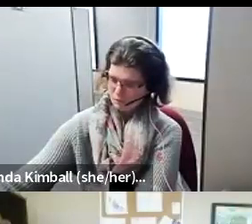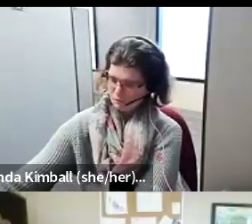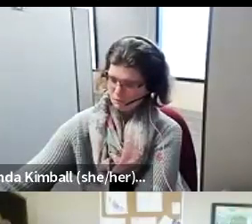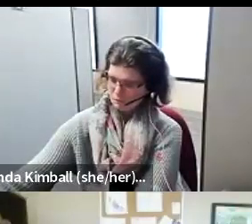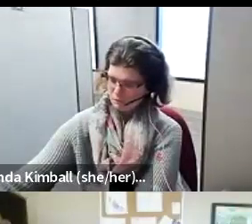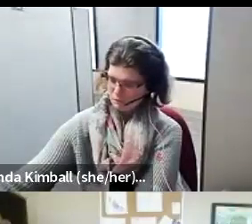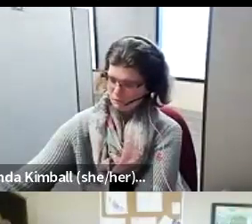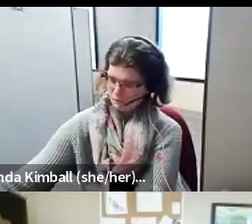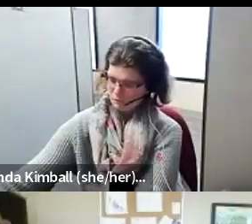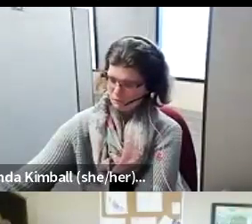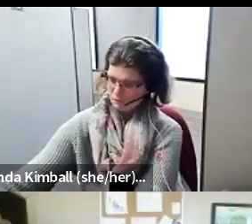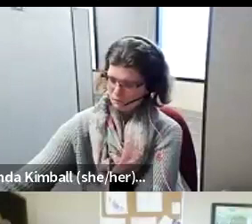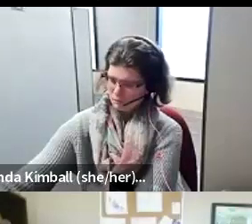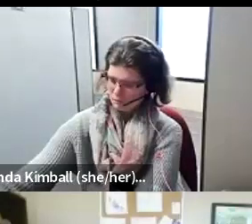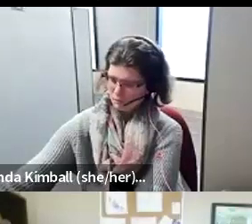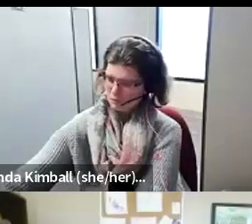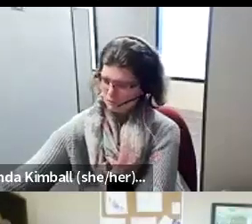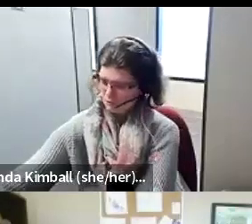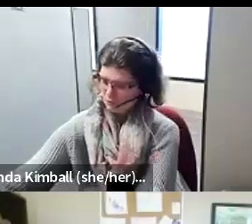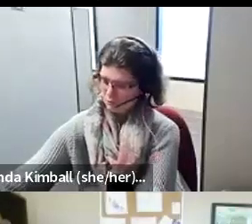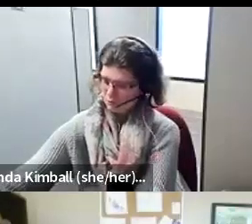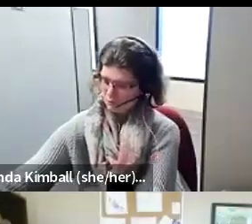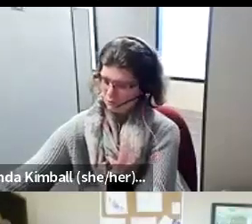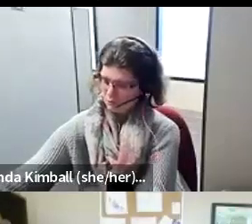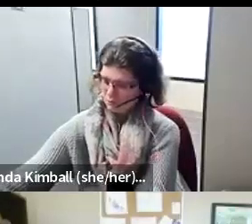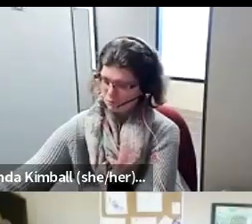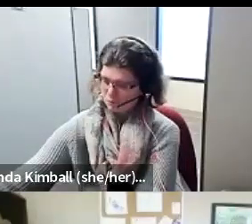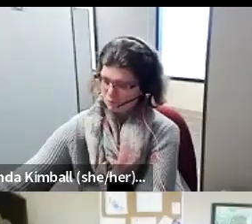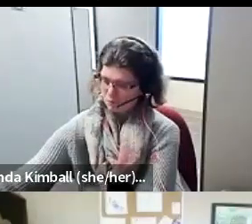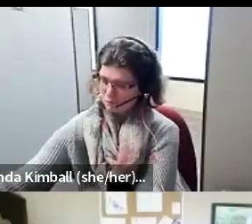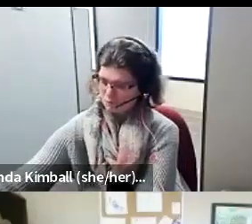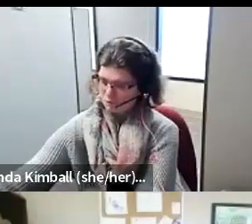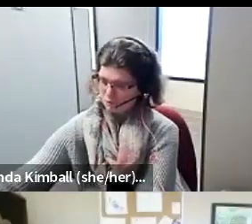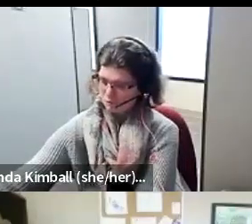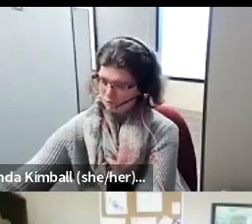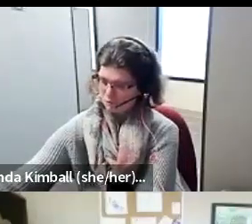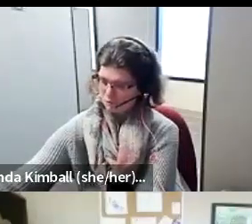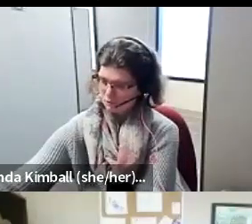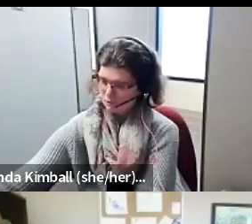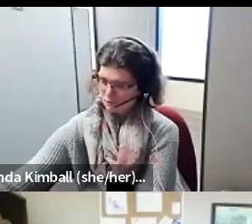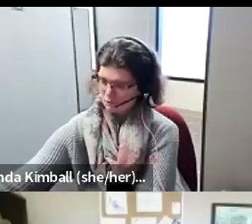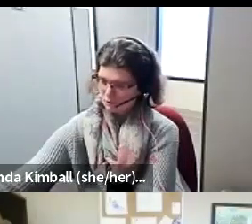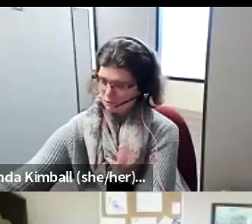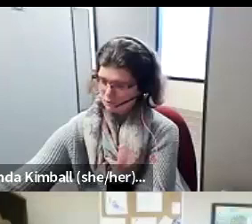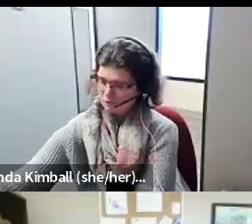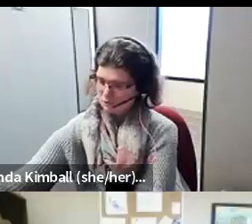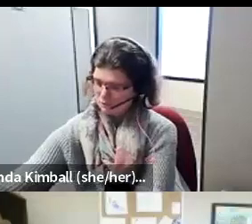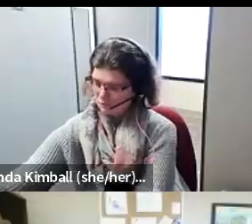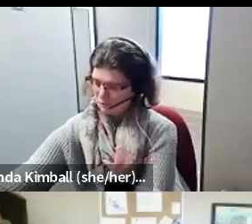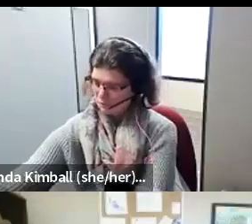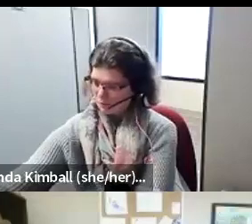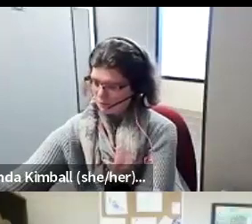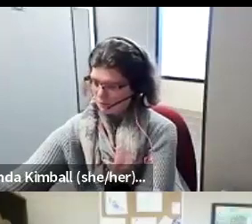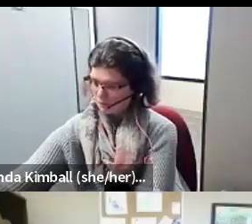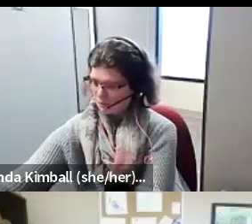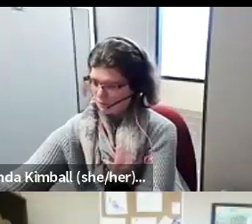oh, Jaslyn put that in chat. Awesome. Let's see if I can open it. John, to speak to that a little bit. So Go ahead, please. Yeah. Yeah,